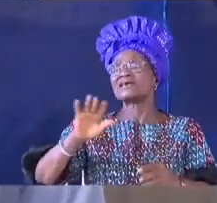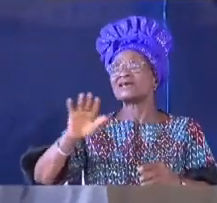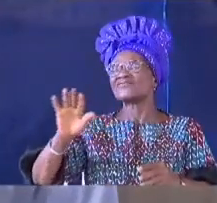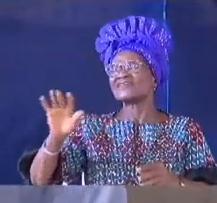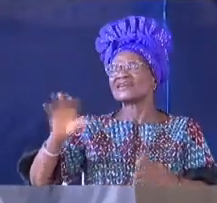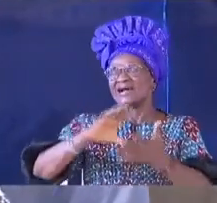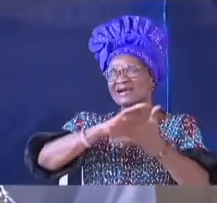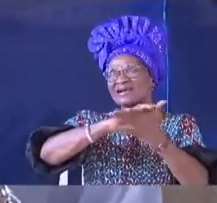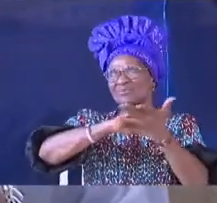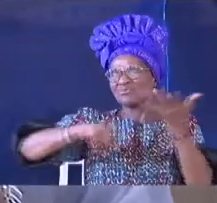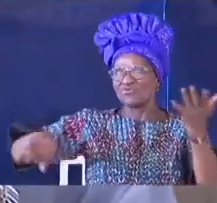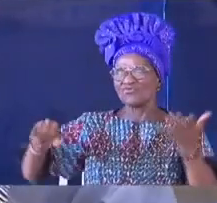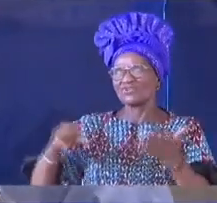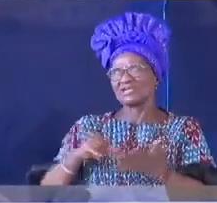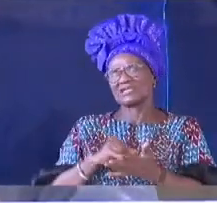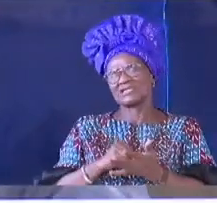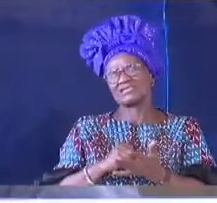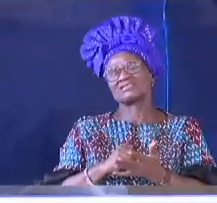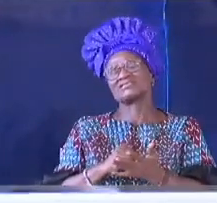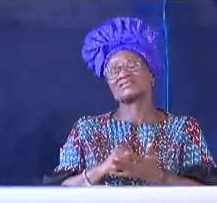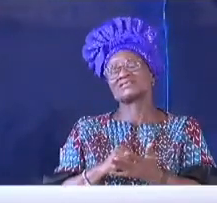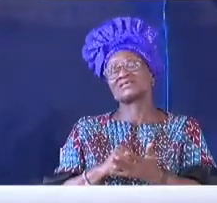Lord.